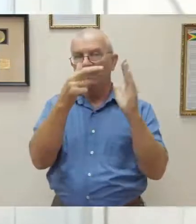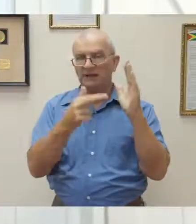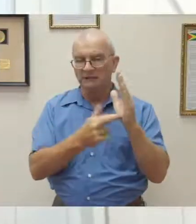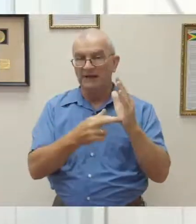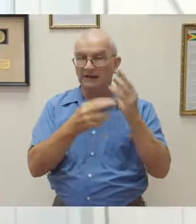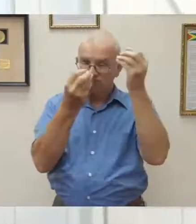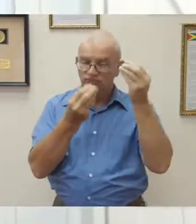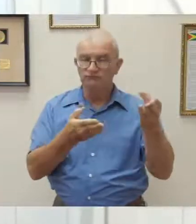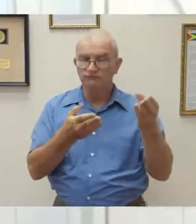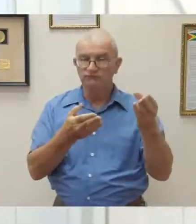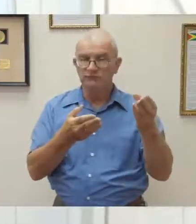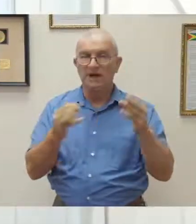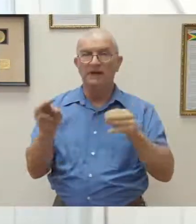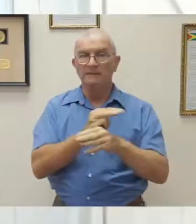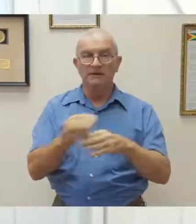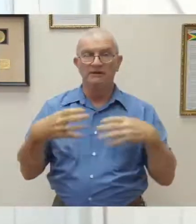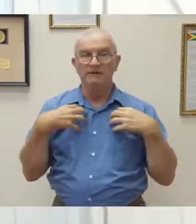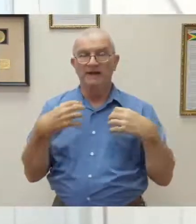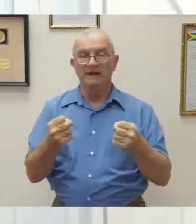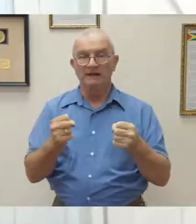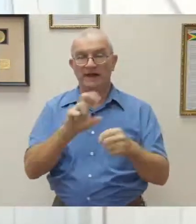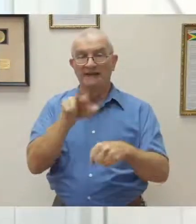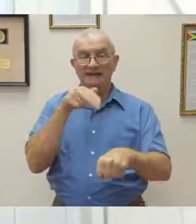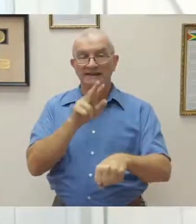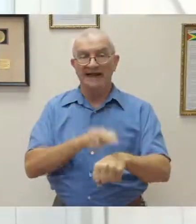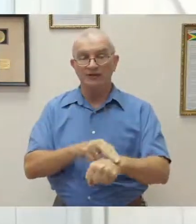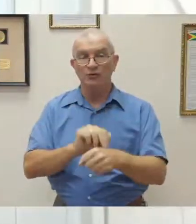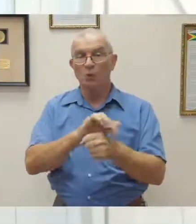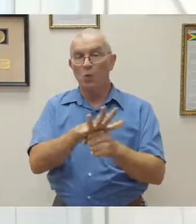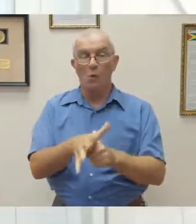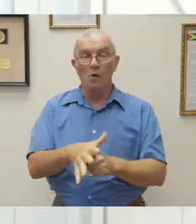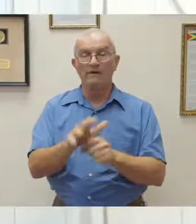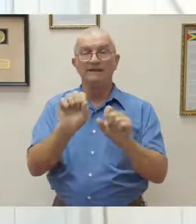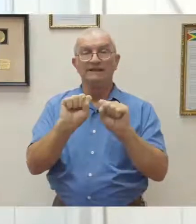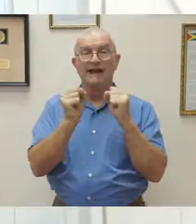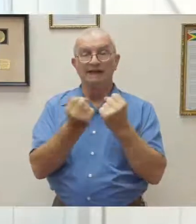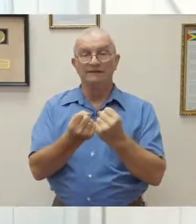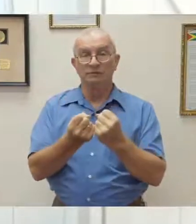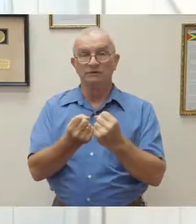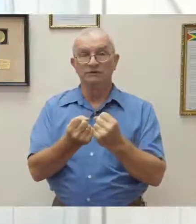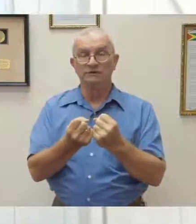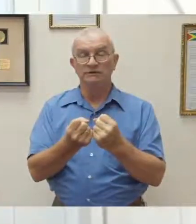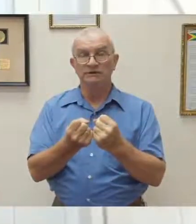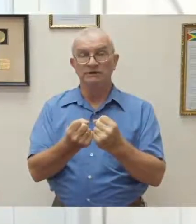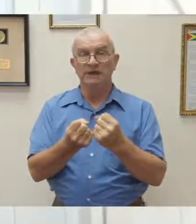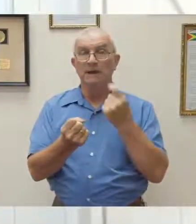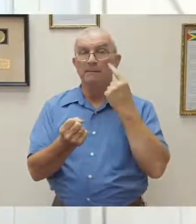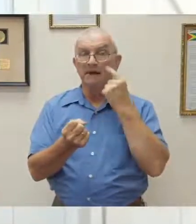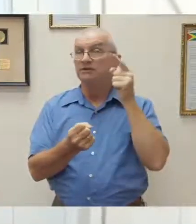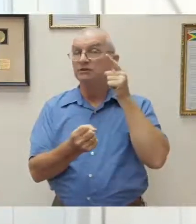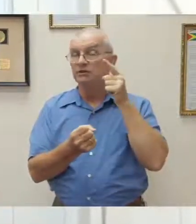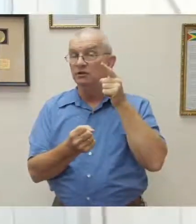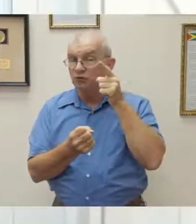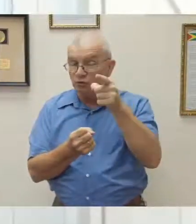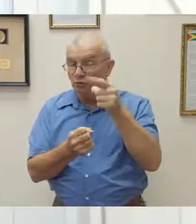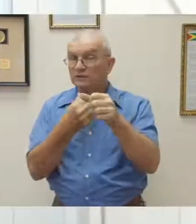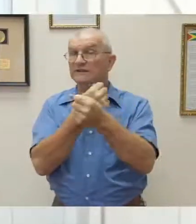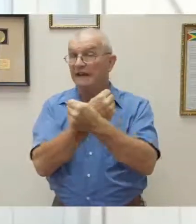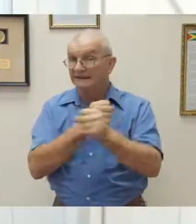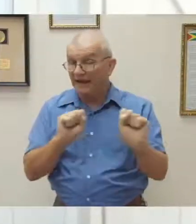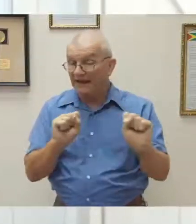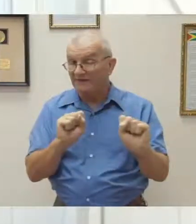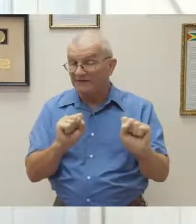Public Health and the National COVID Task Force, because you staying safe